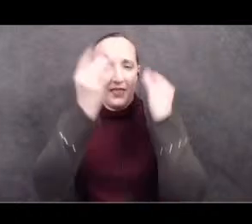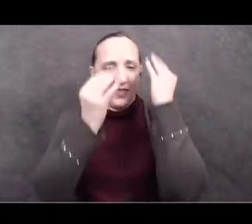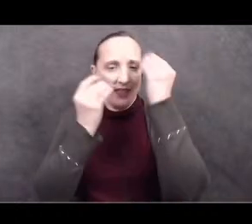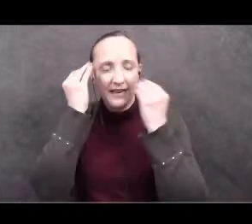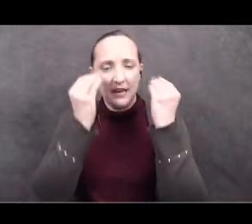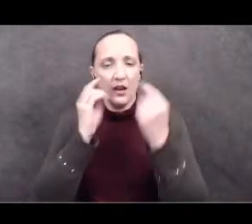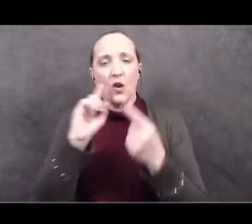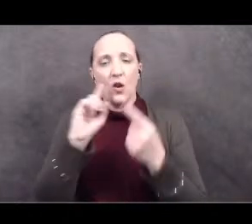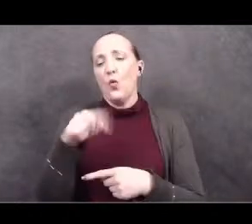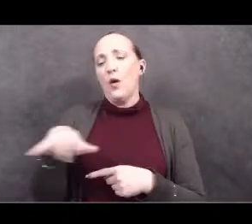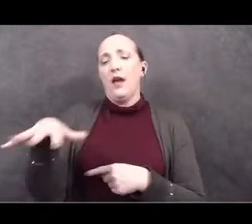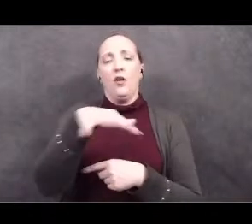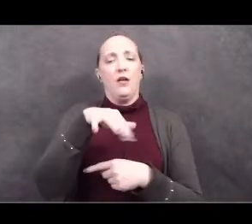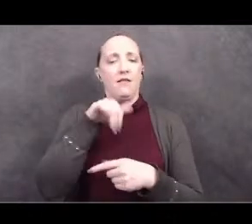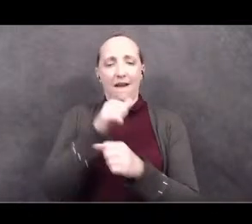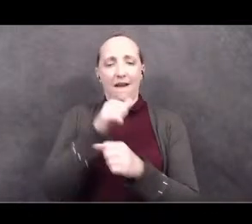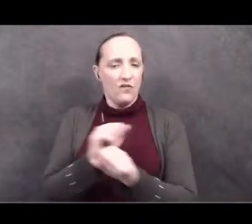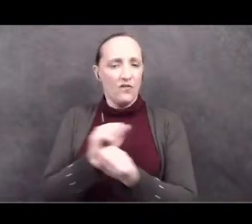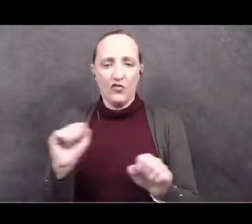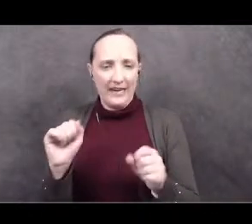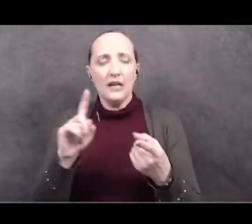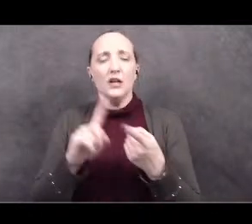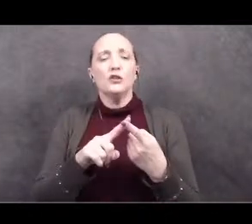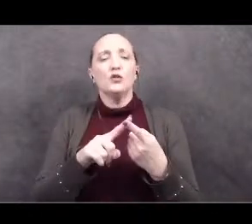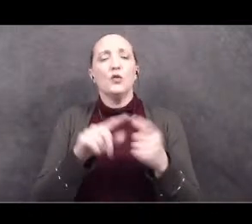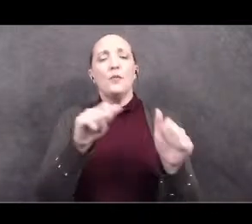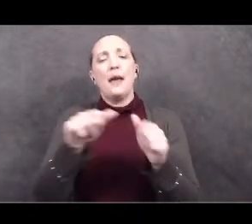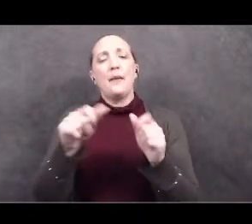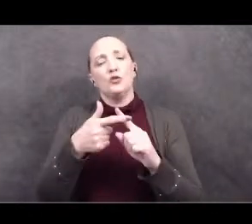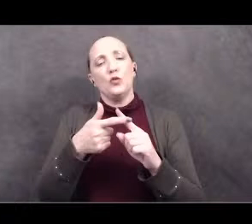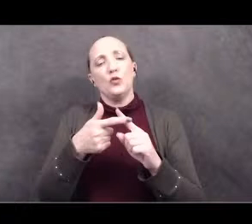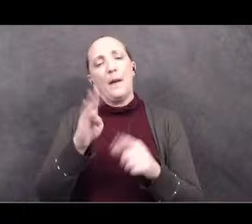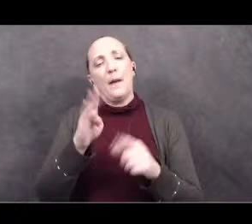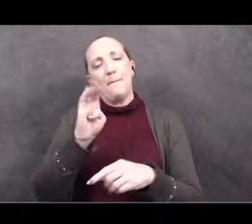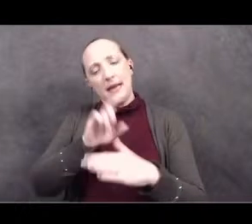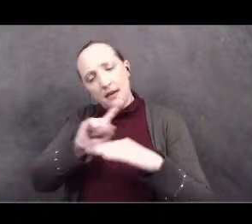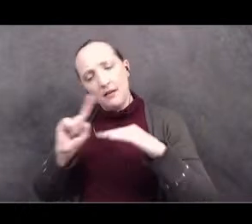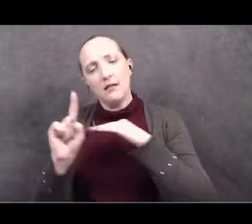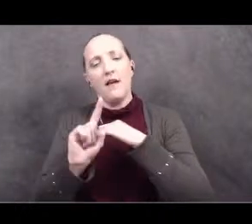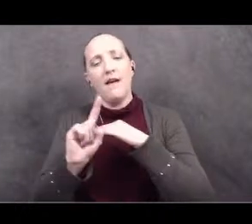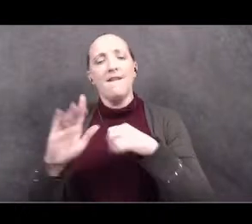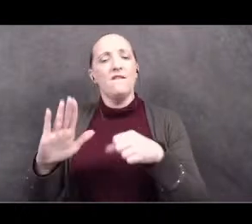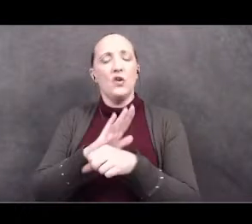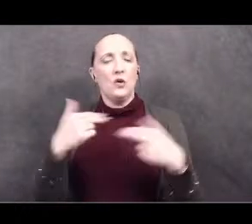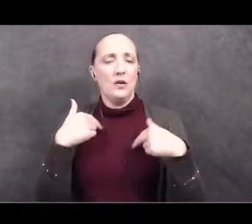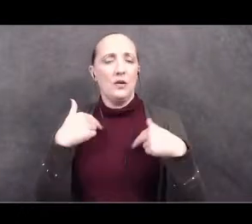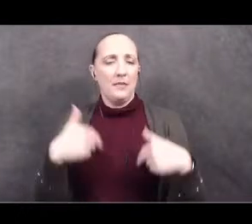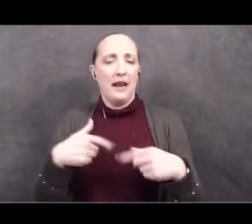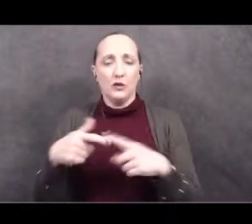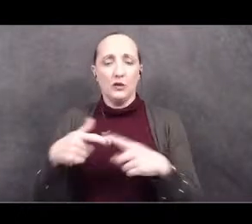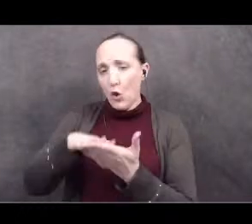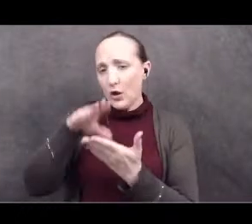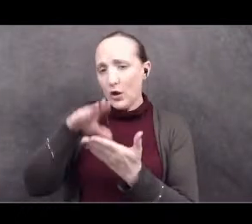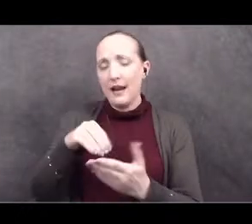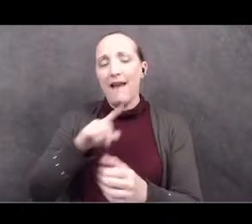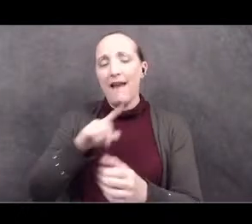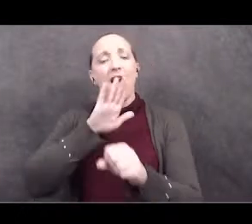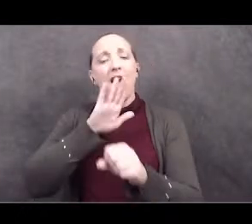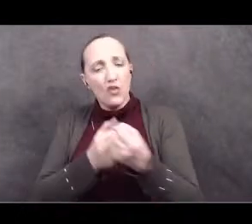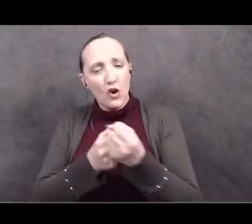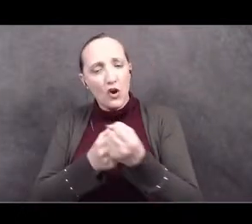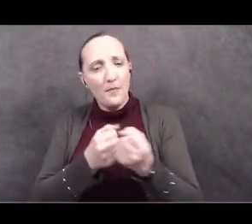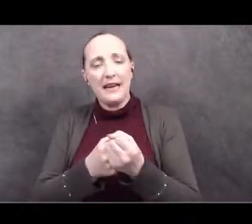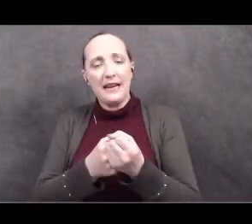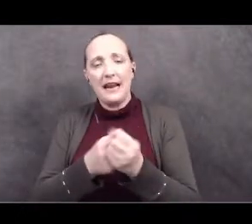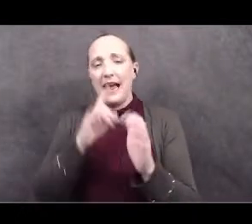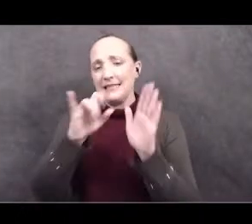free truly free to bring their full Humanity to the work of learning affirming identity addressing privilege advocating for